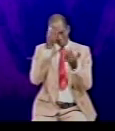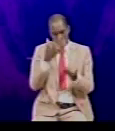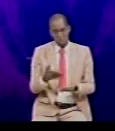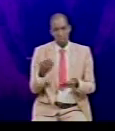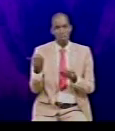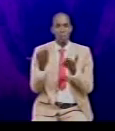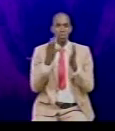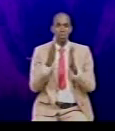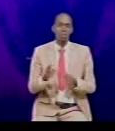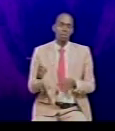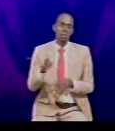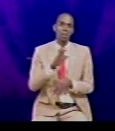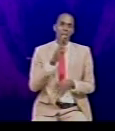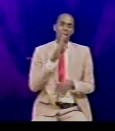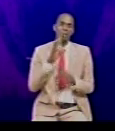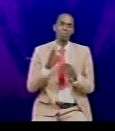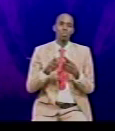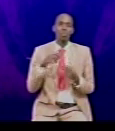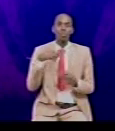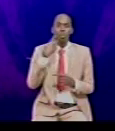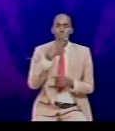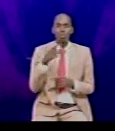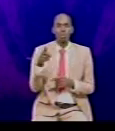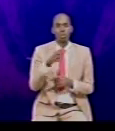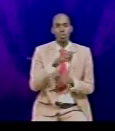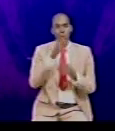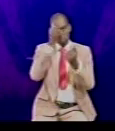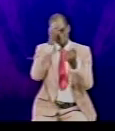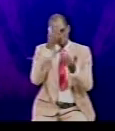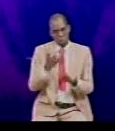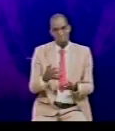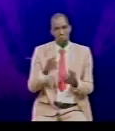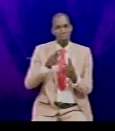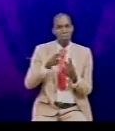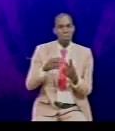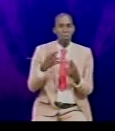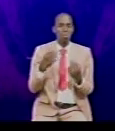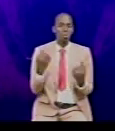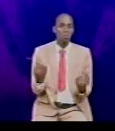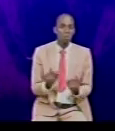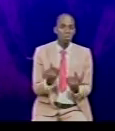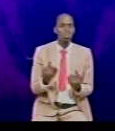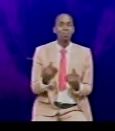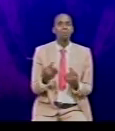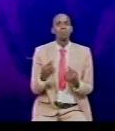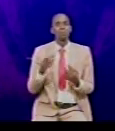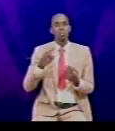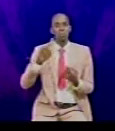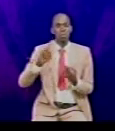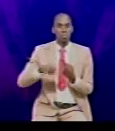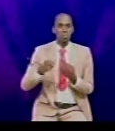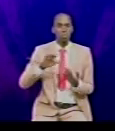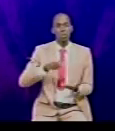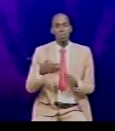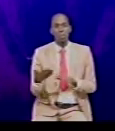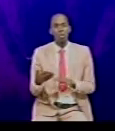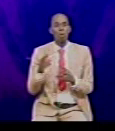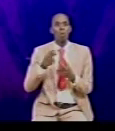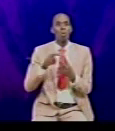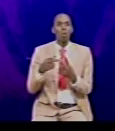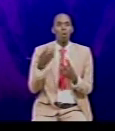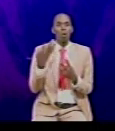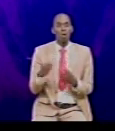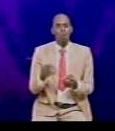to whom ye obey, whether of sin unto death, or of obedience